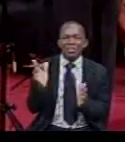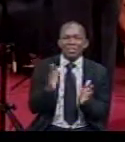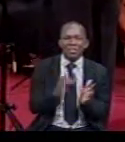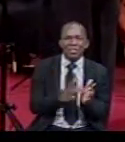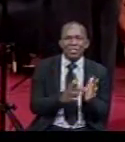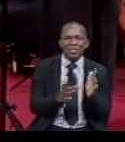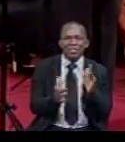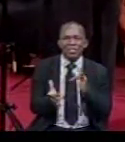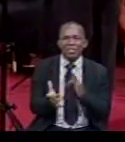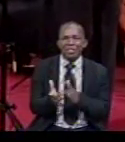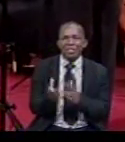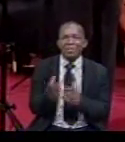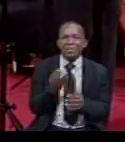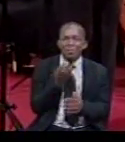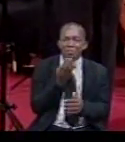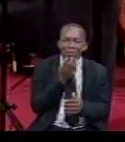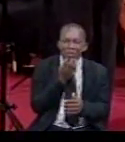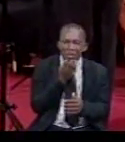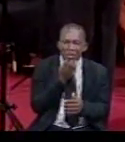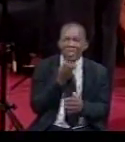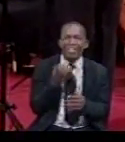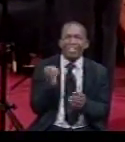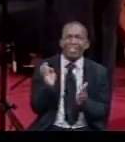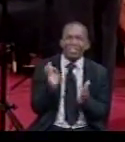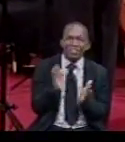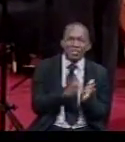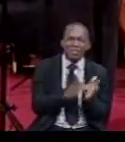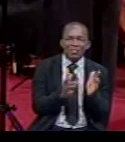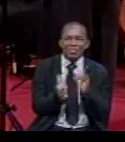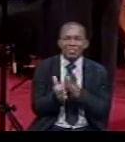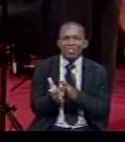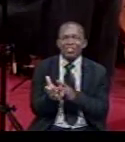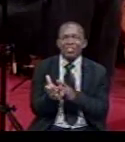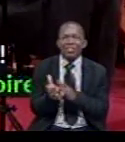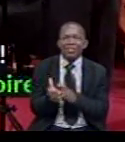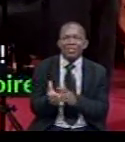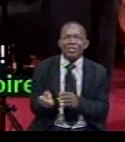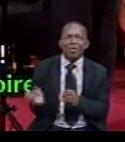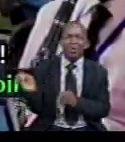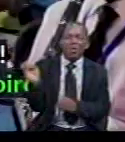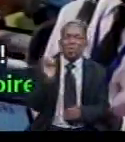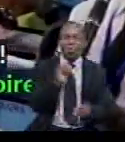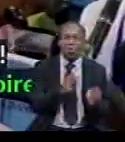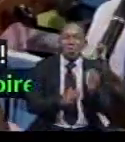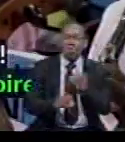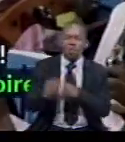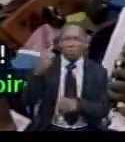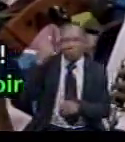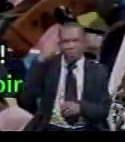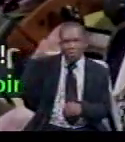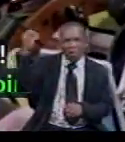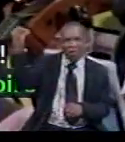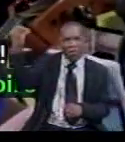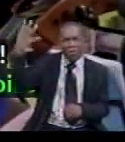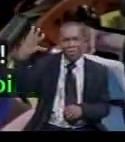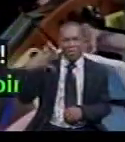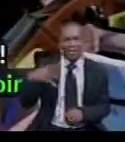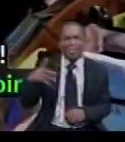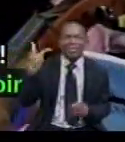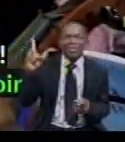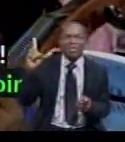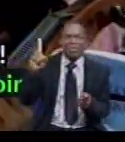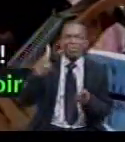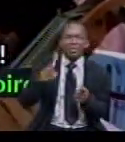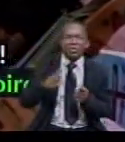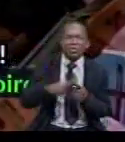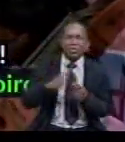Jesus, Jesus, precious Jesus, oh, for